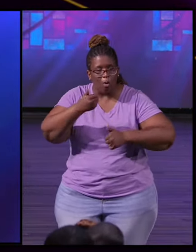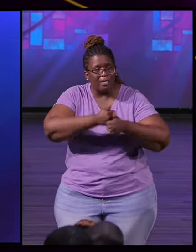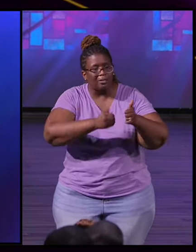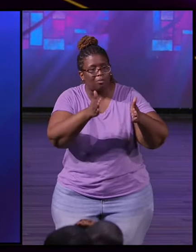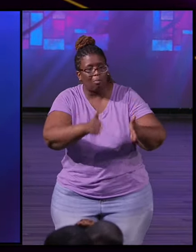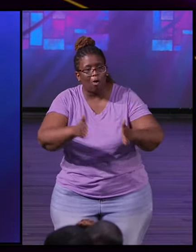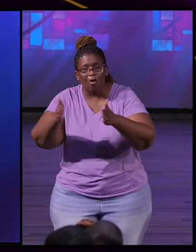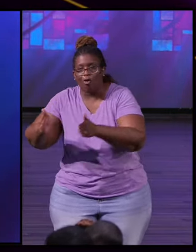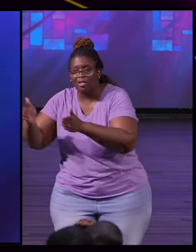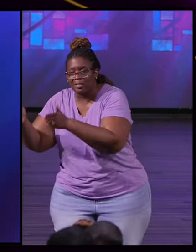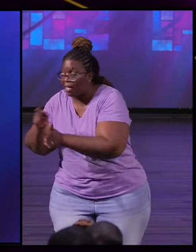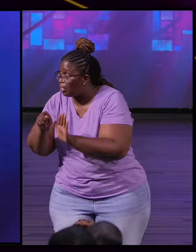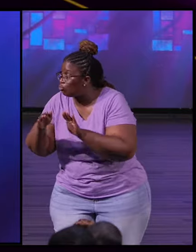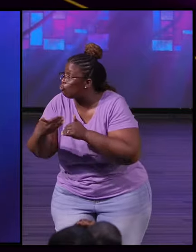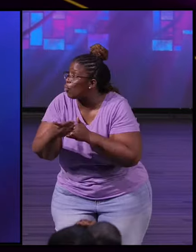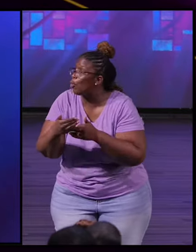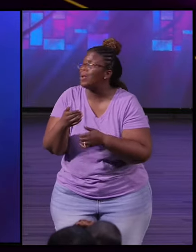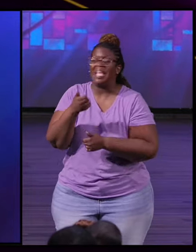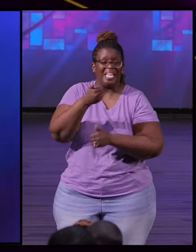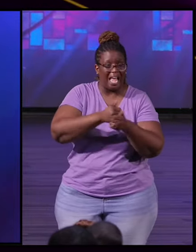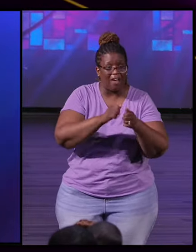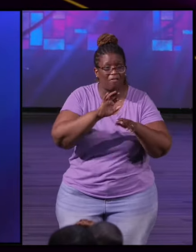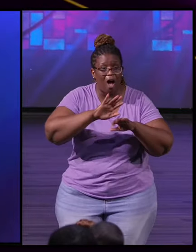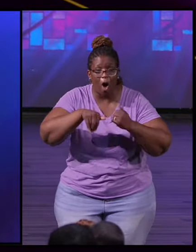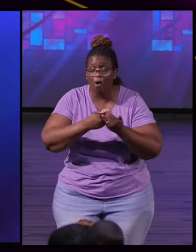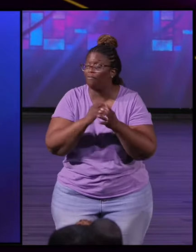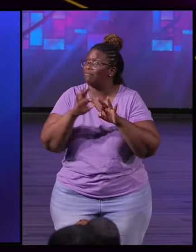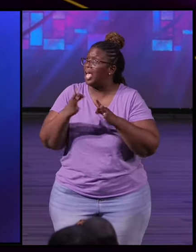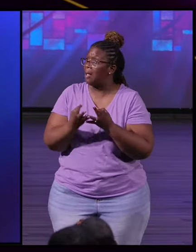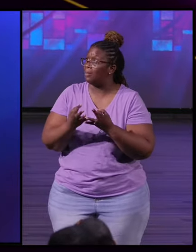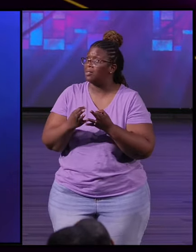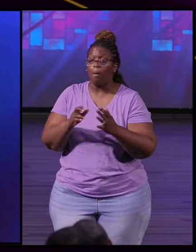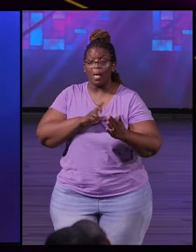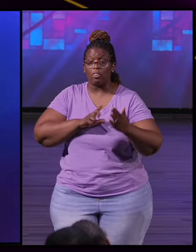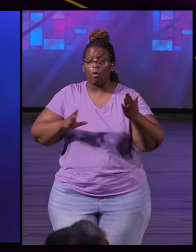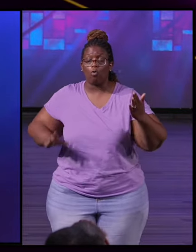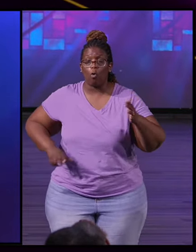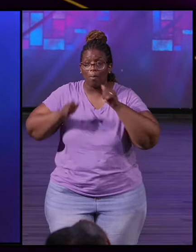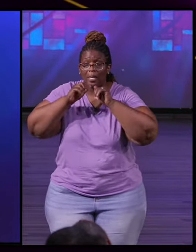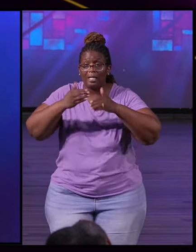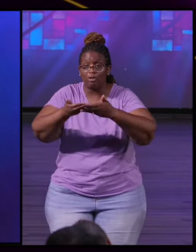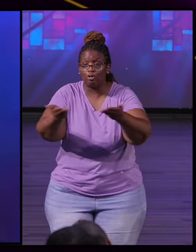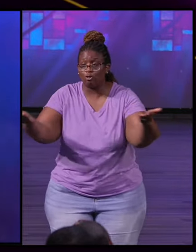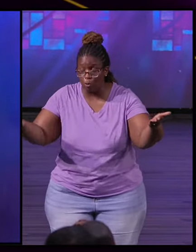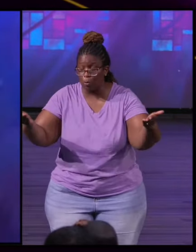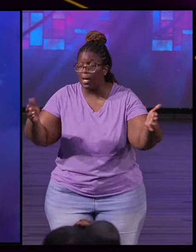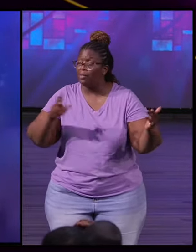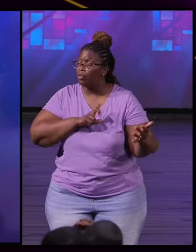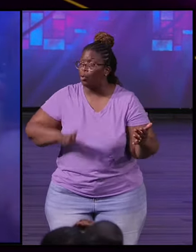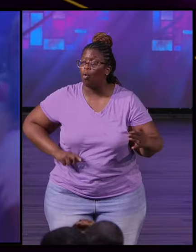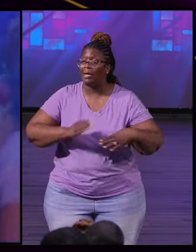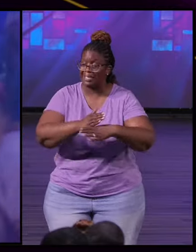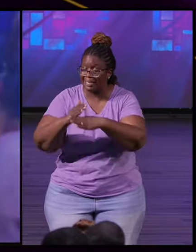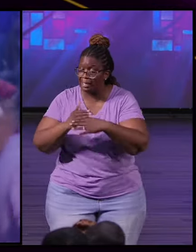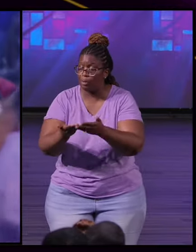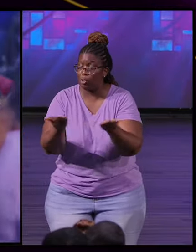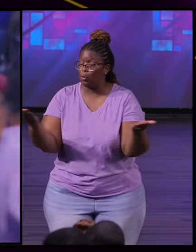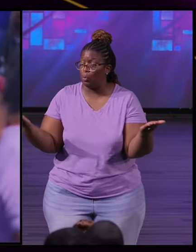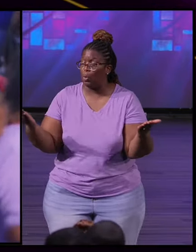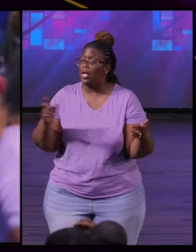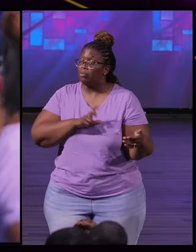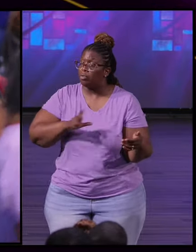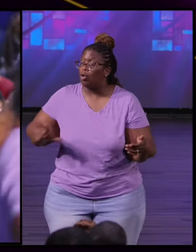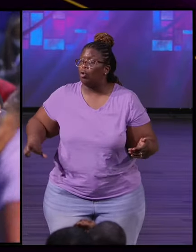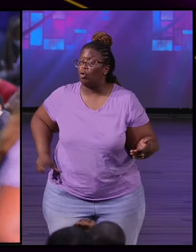individual and every household. May the Lord bless you, and may the Lord keep you. May the